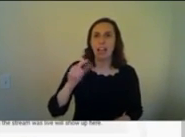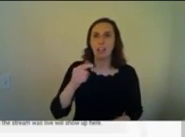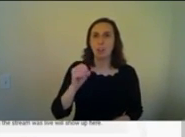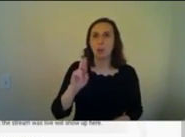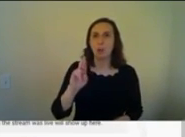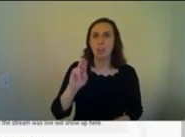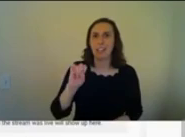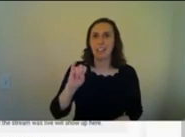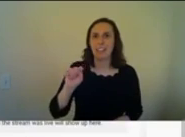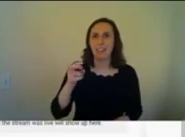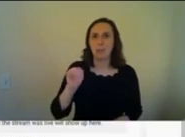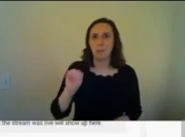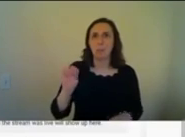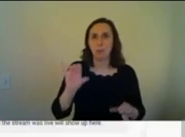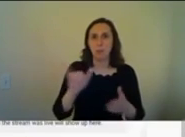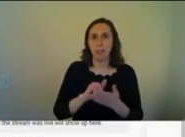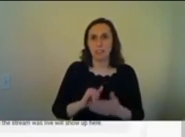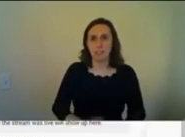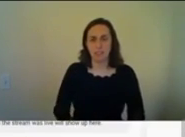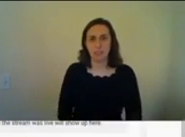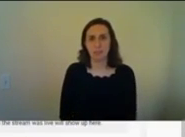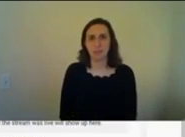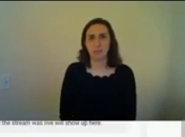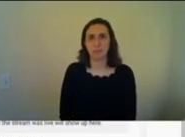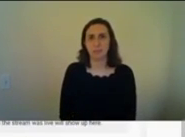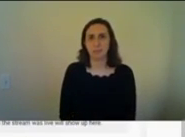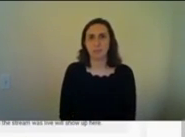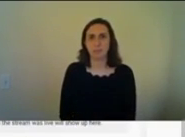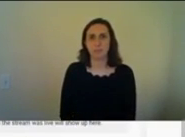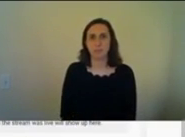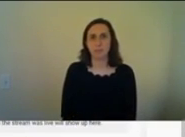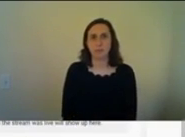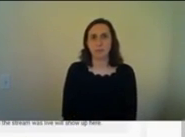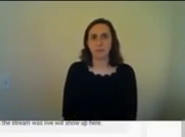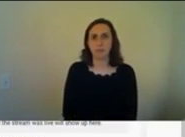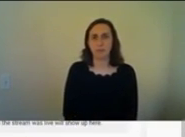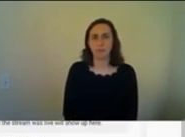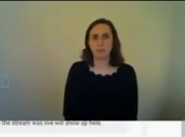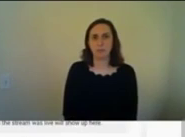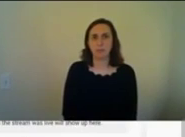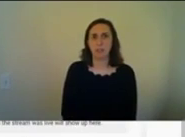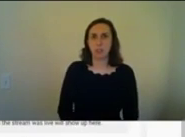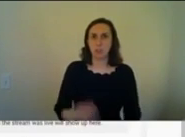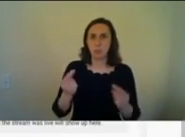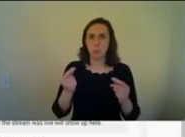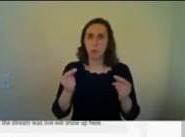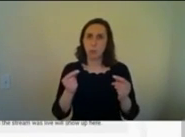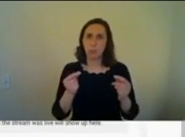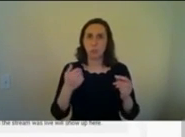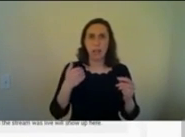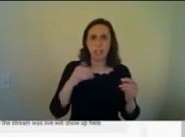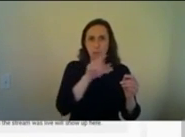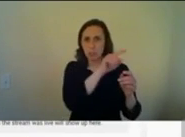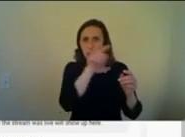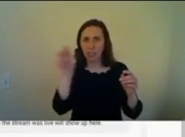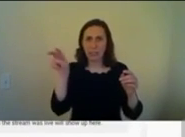So what this lets us do is try to pull apart things and